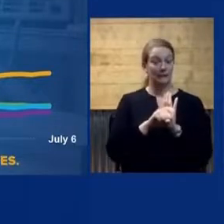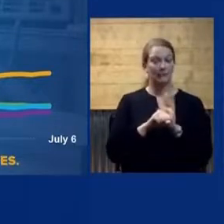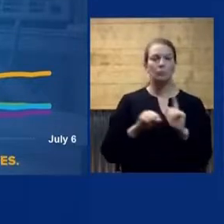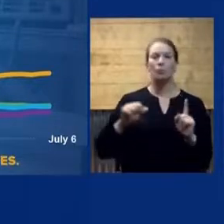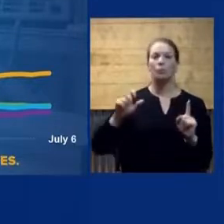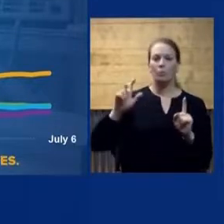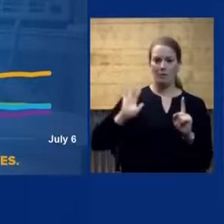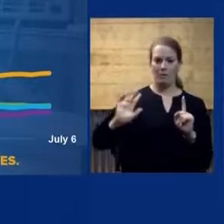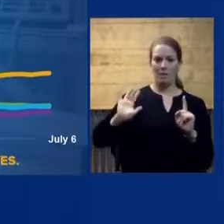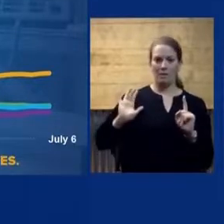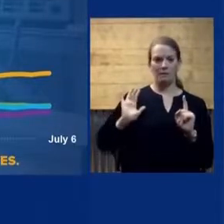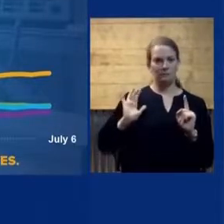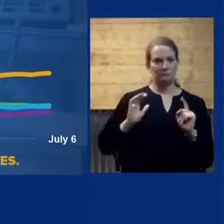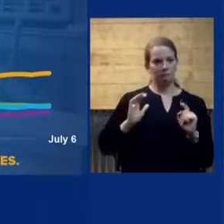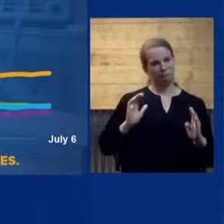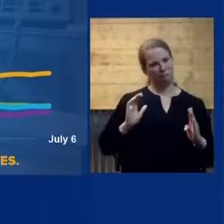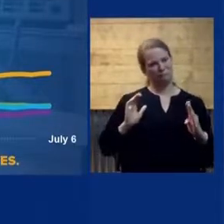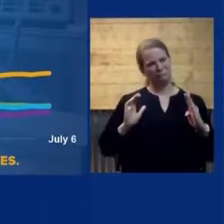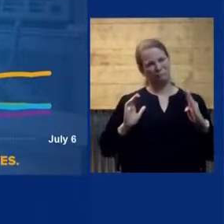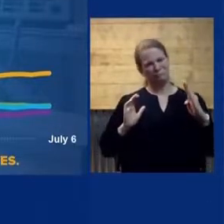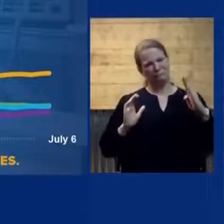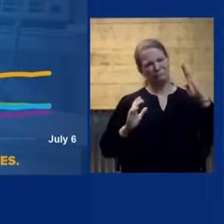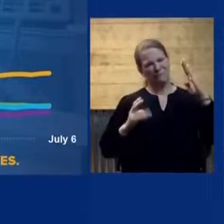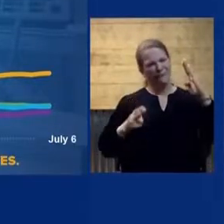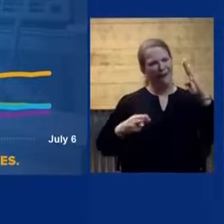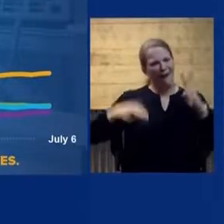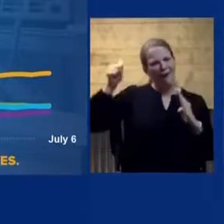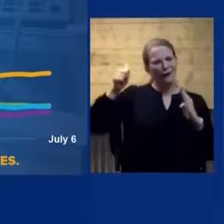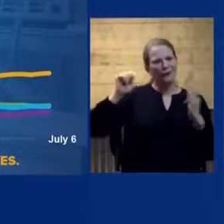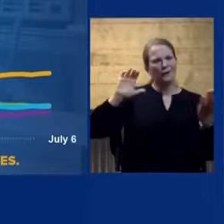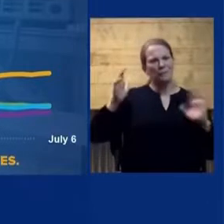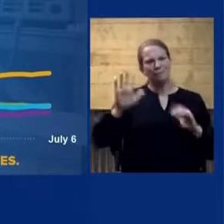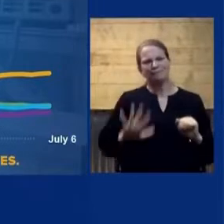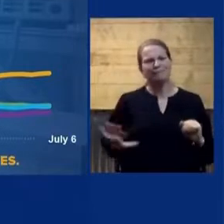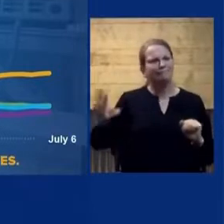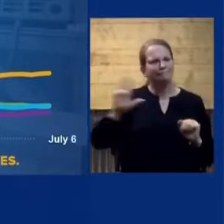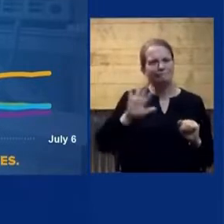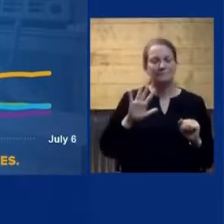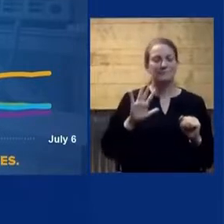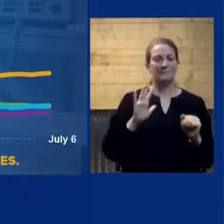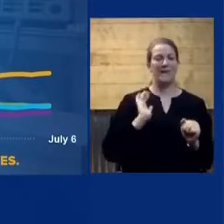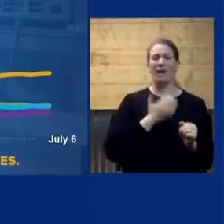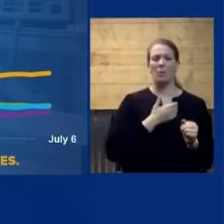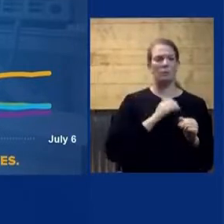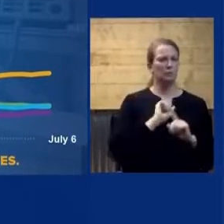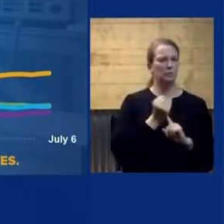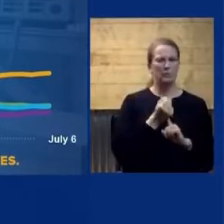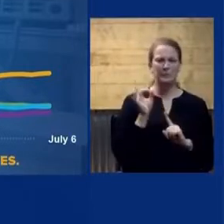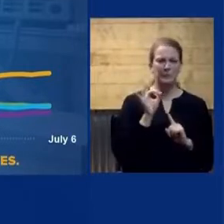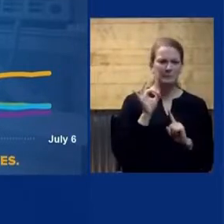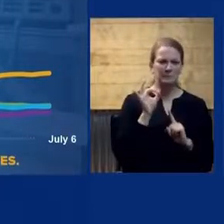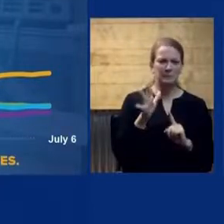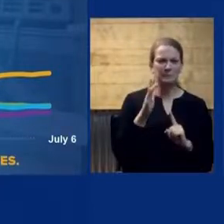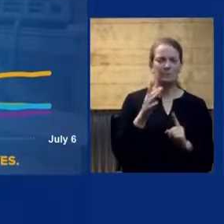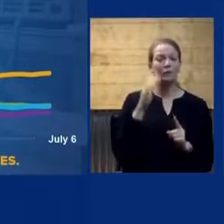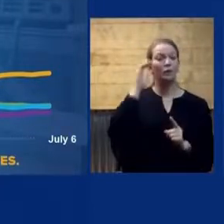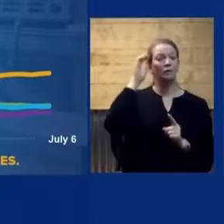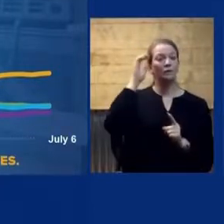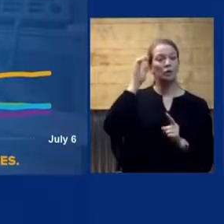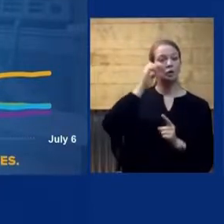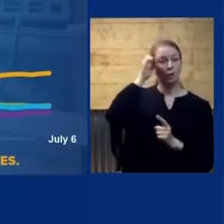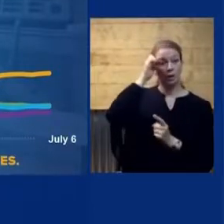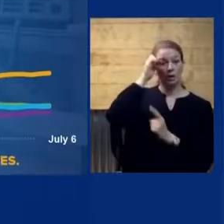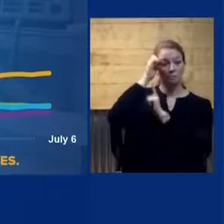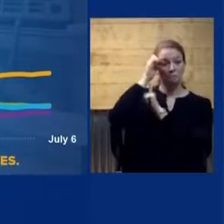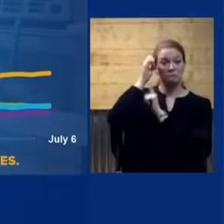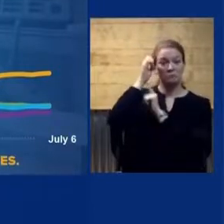than any of them. We had a situation that none of them had. Because that virus came from Europe and nobody